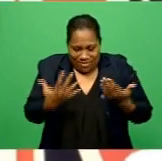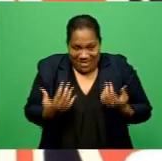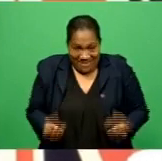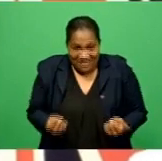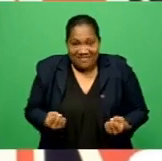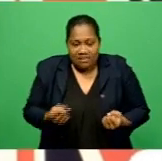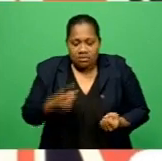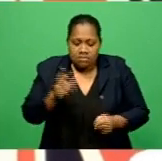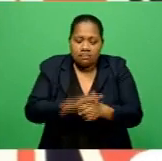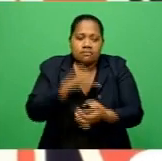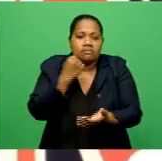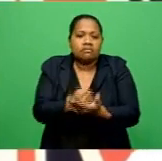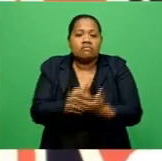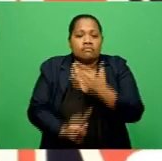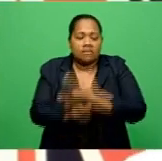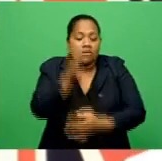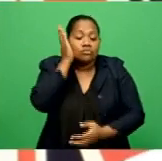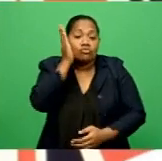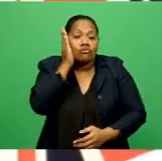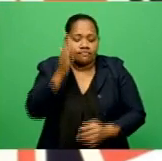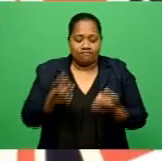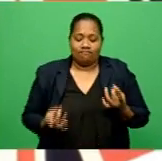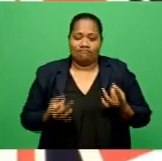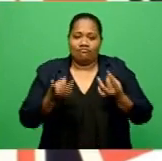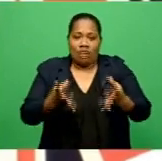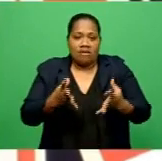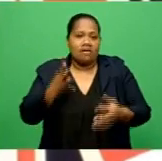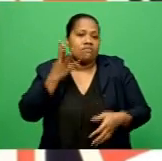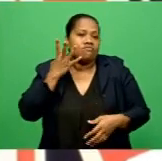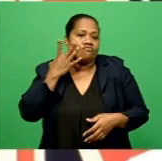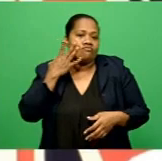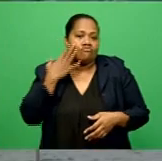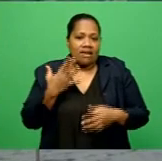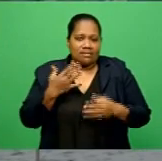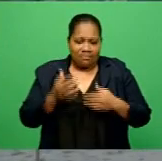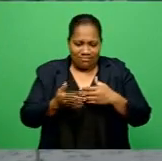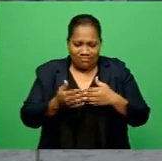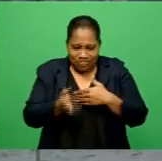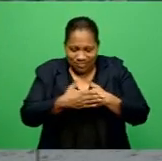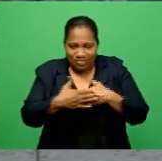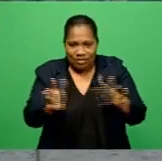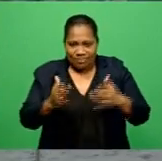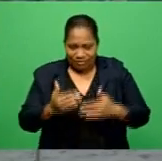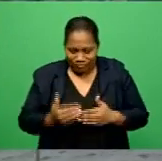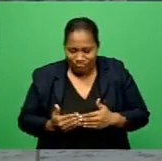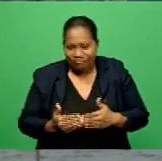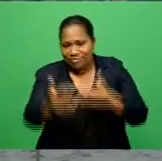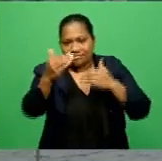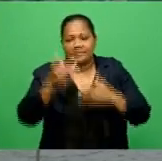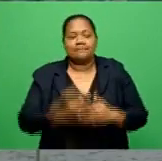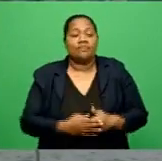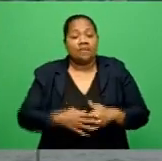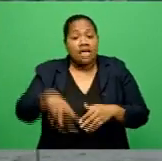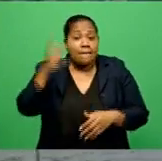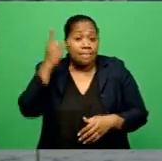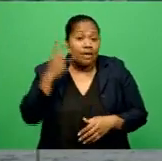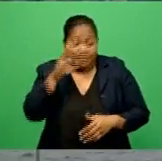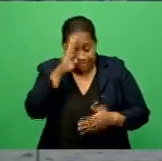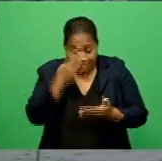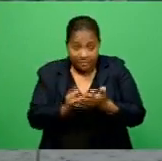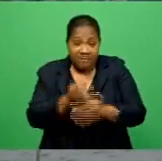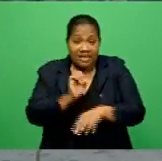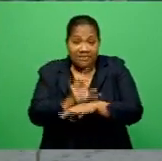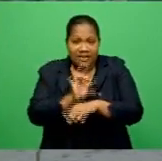ensure that schools can be ready as soon as realistically possible. Meanwhile, parents and students are advised that if